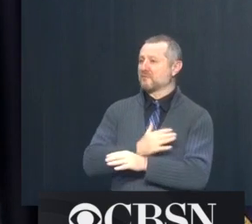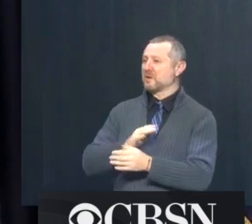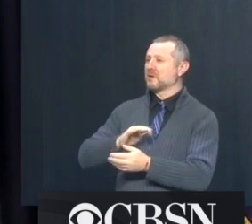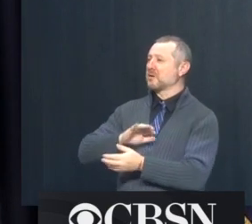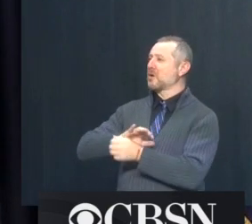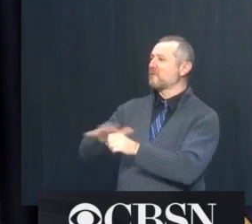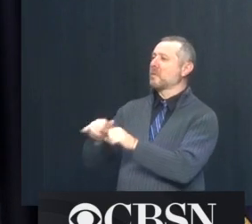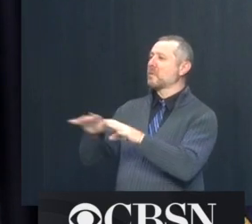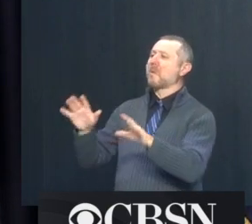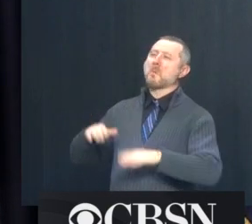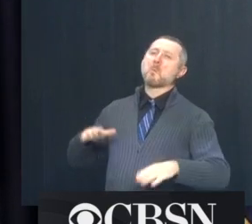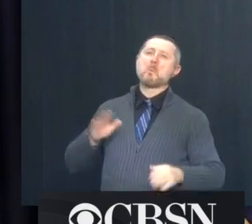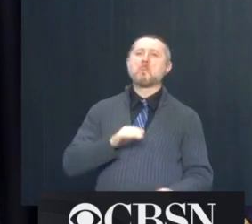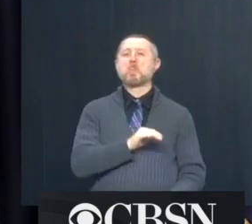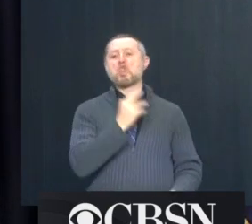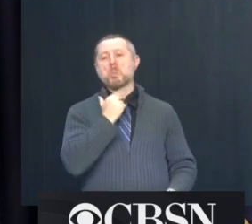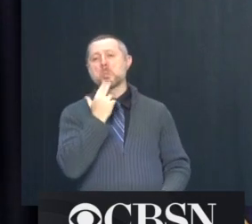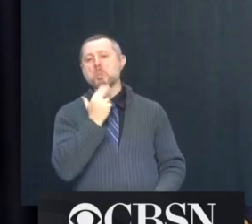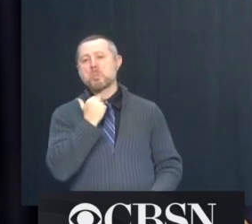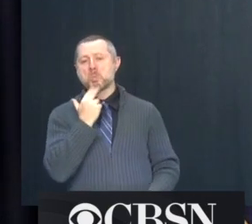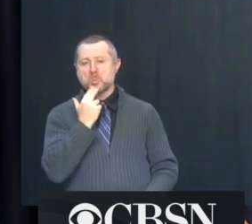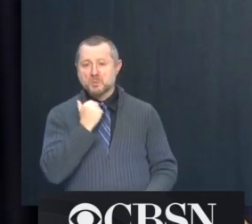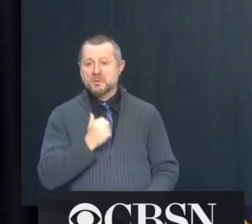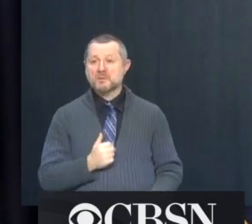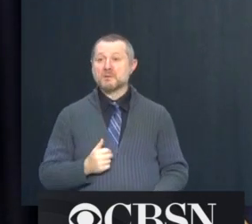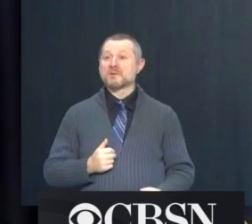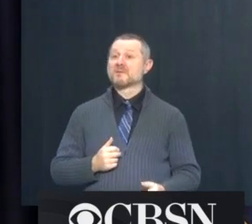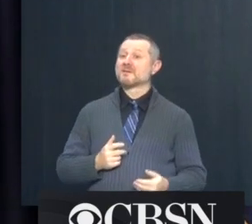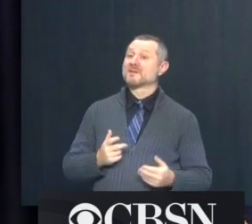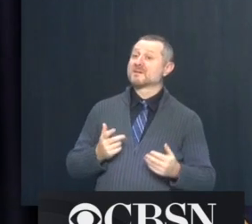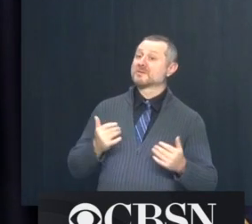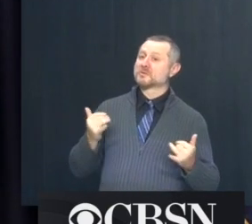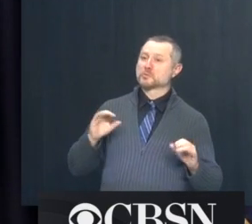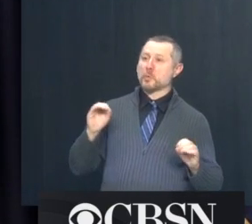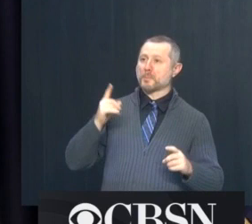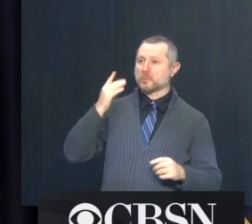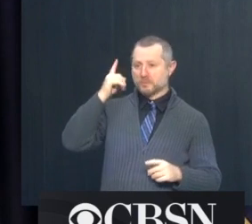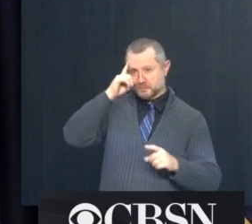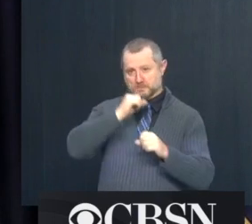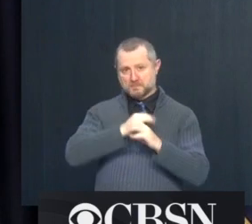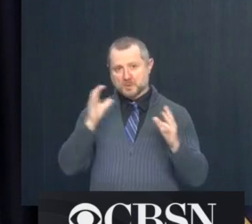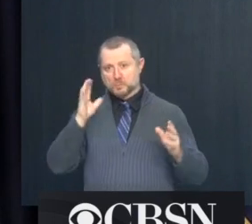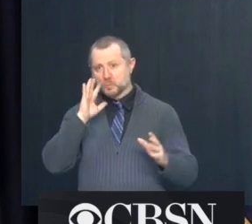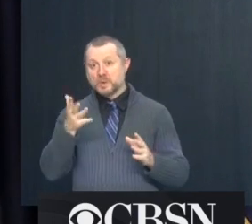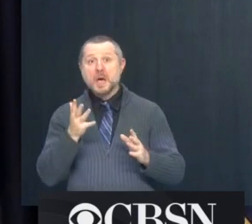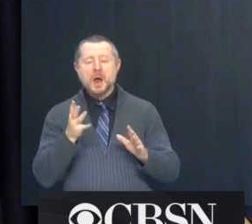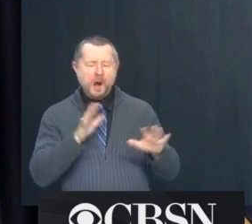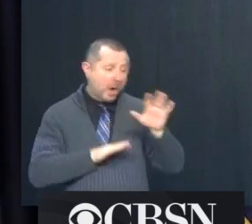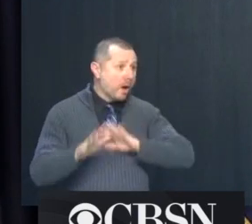vendors. It was inconceivable that these would become on short supply.